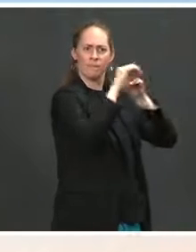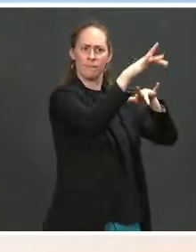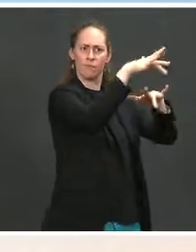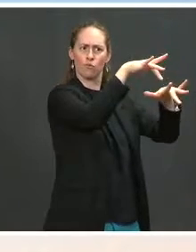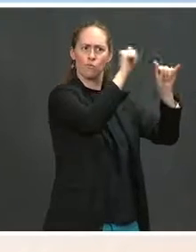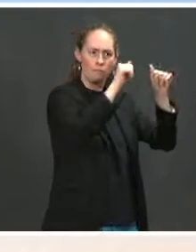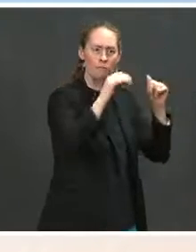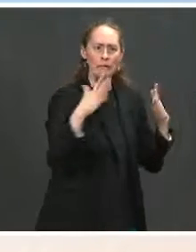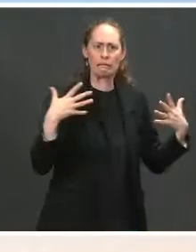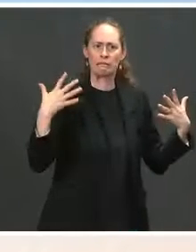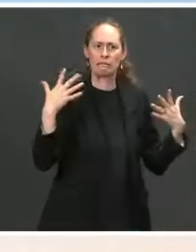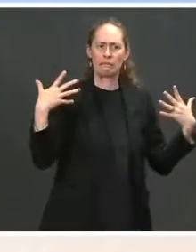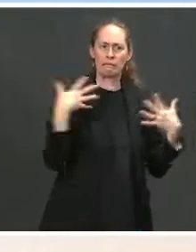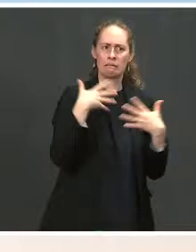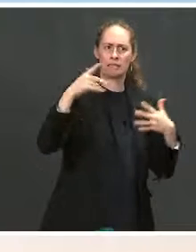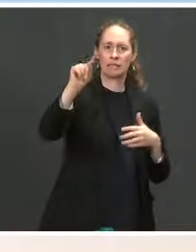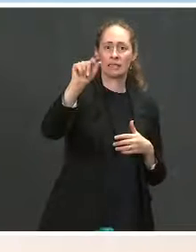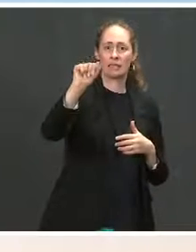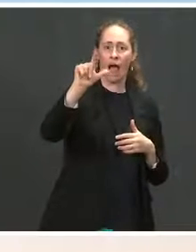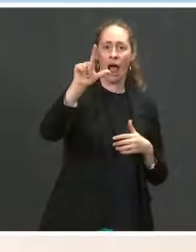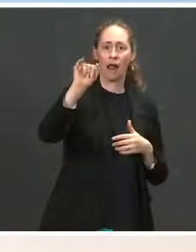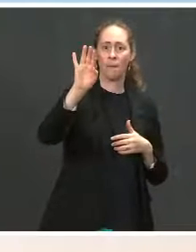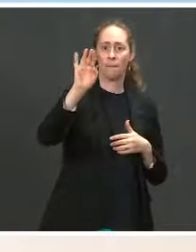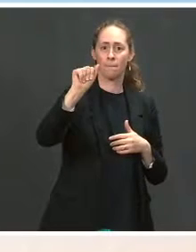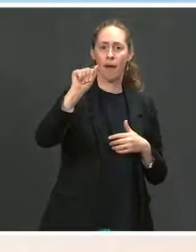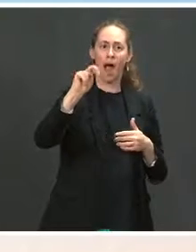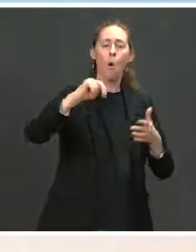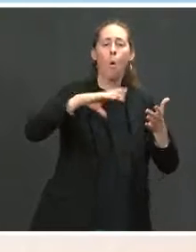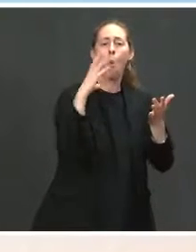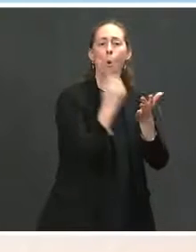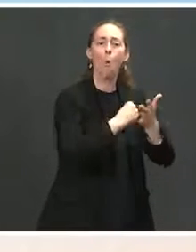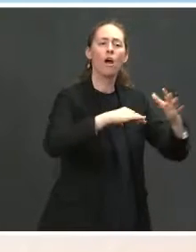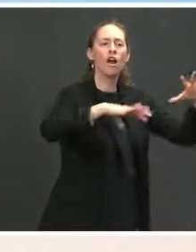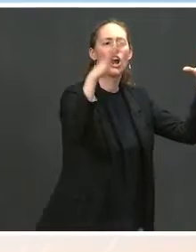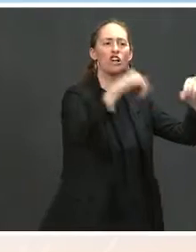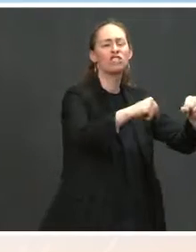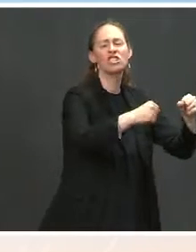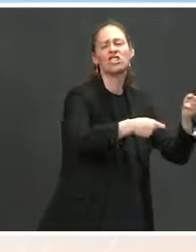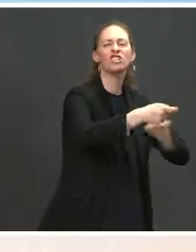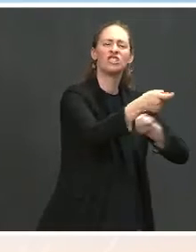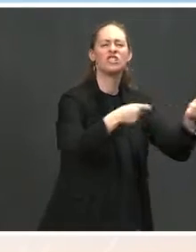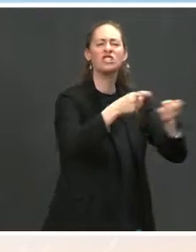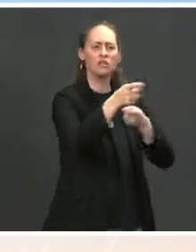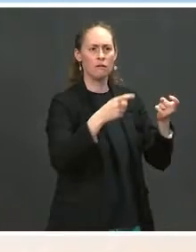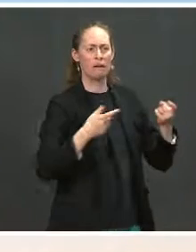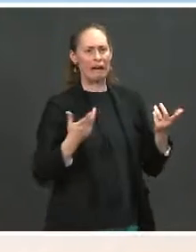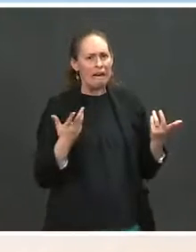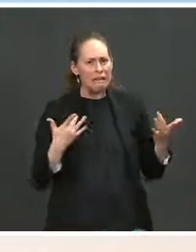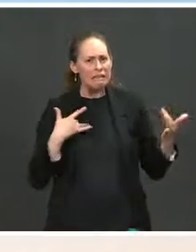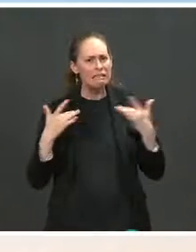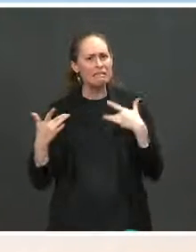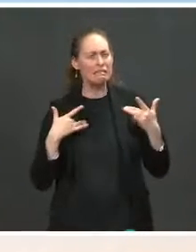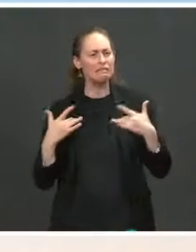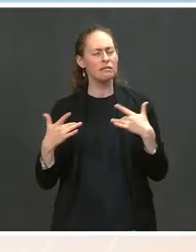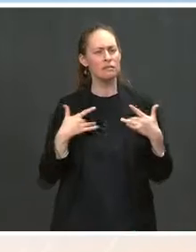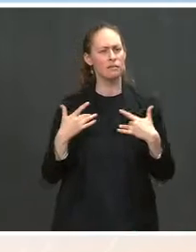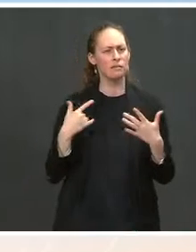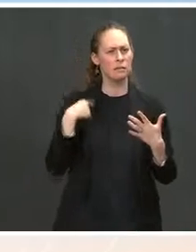gone, they have free reign over the country. I don't think I've heard in the answers so